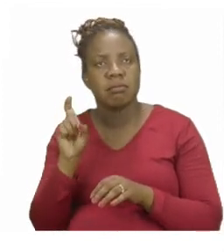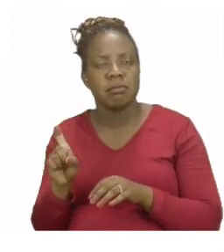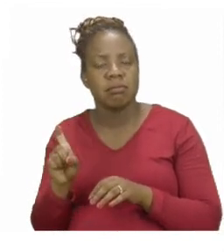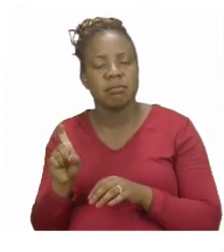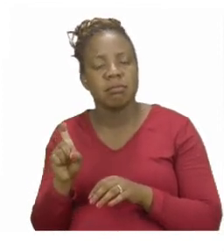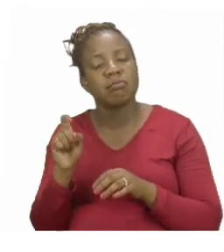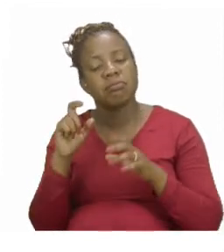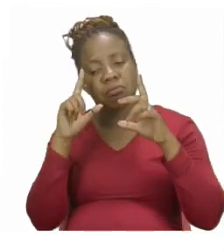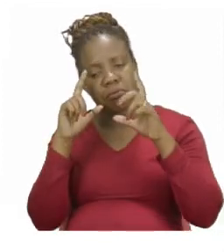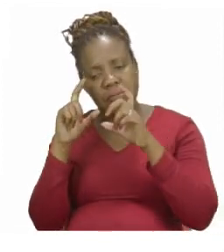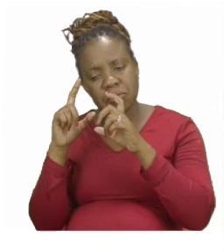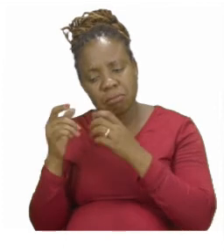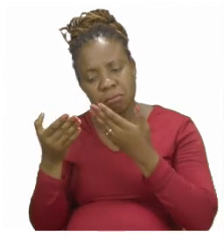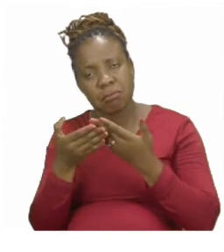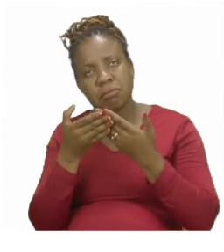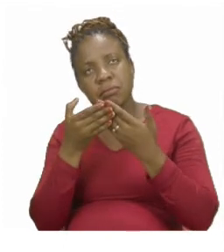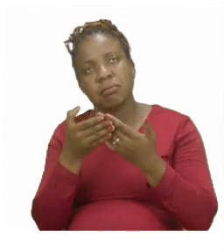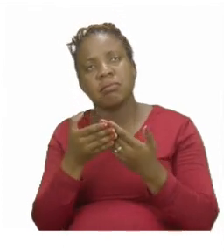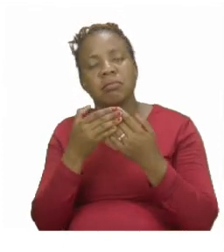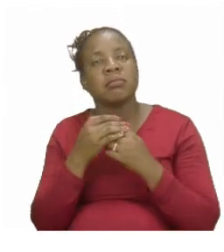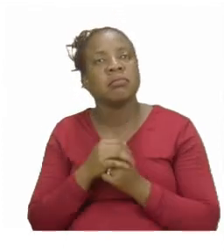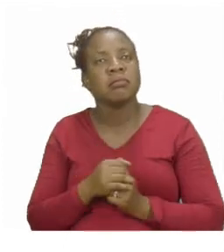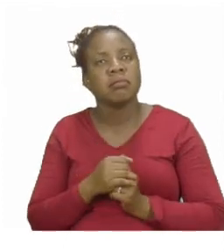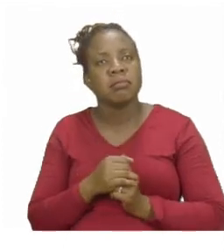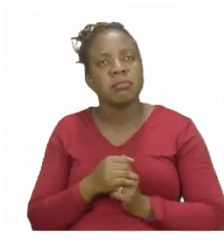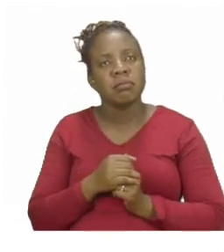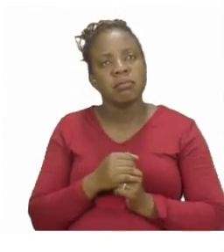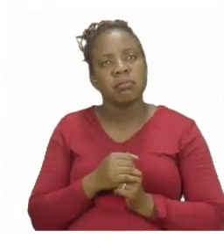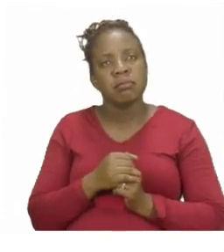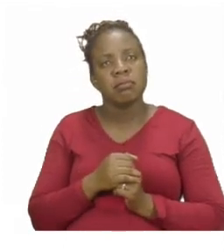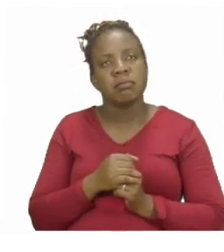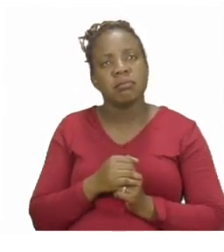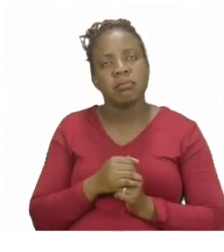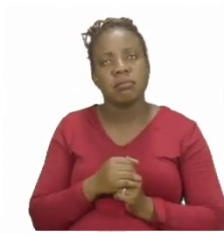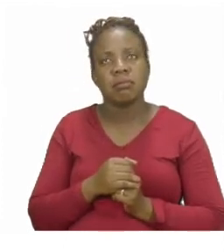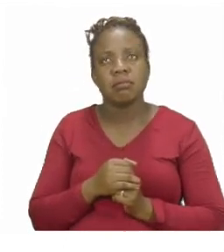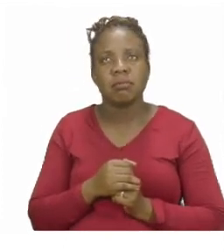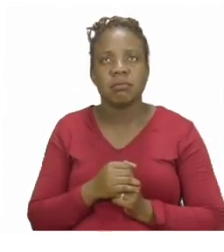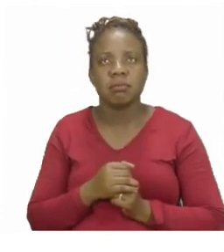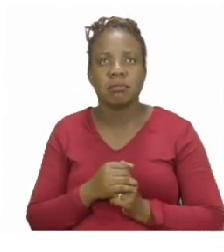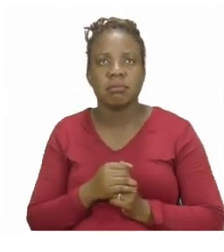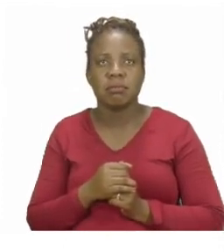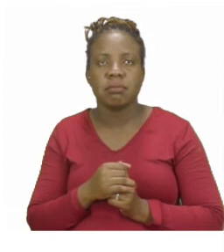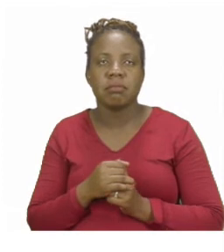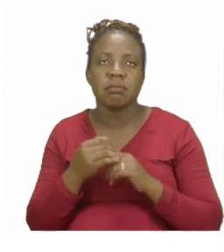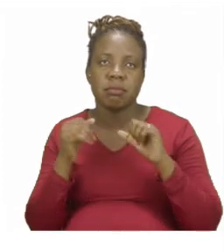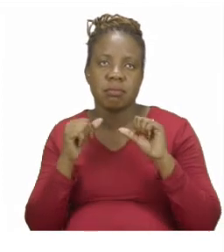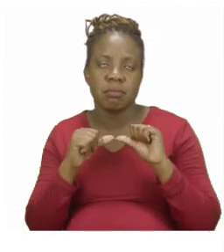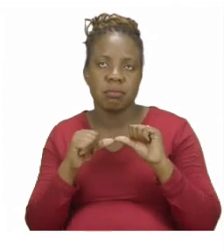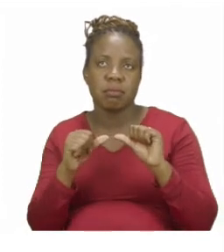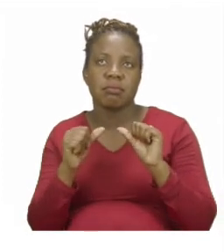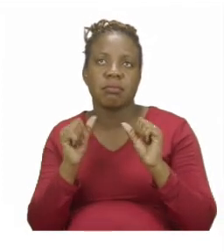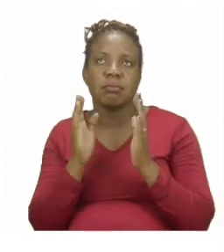guidelines. Now, before you go ahead to finish all your questions, let's quickly move on. Turn